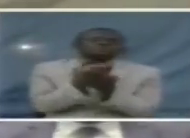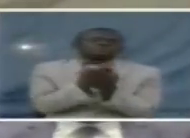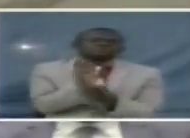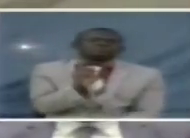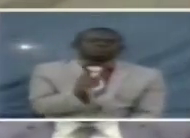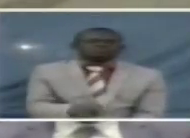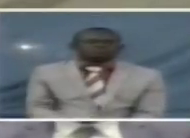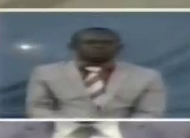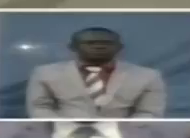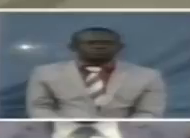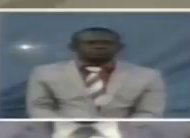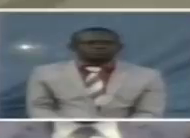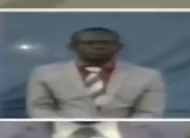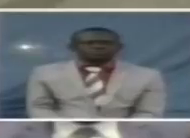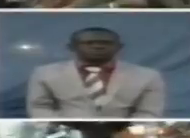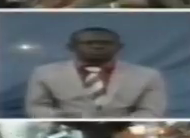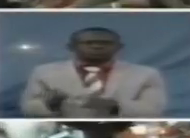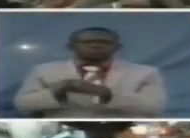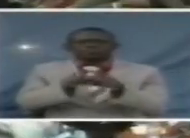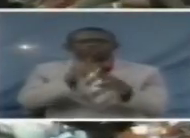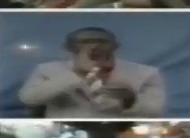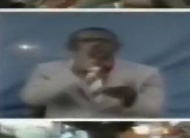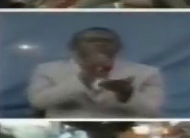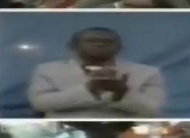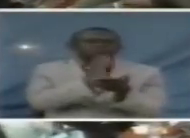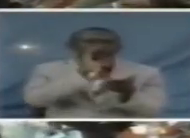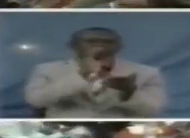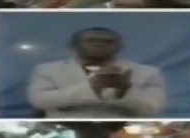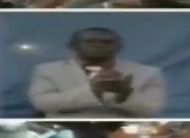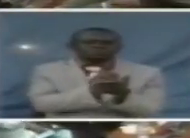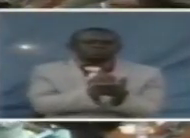per 50 kg of cement.